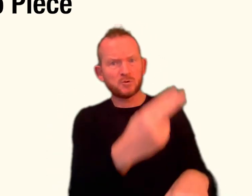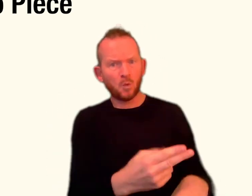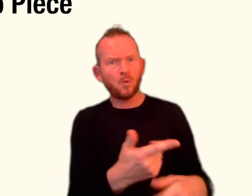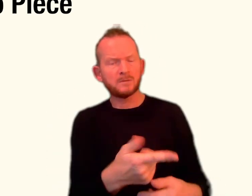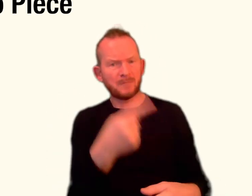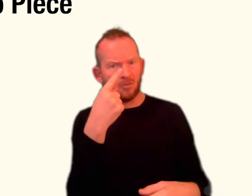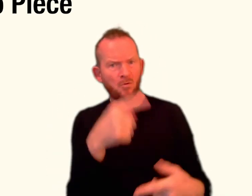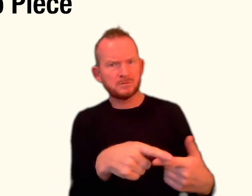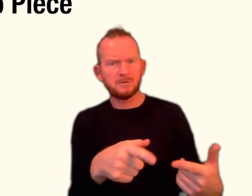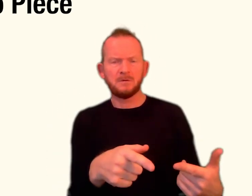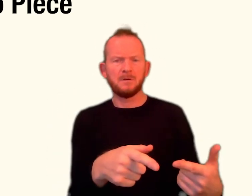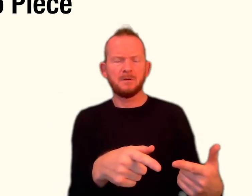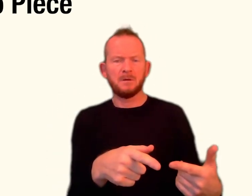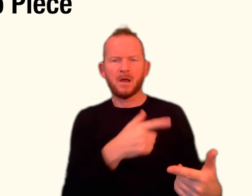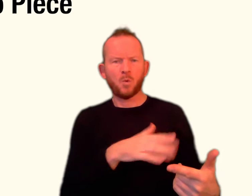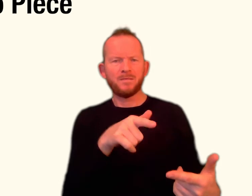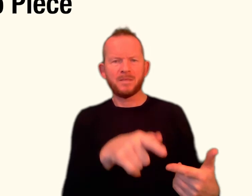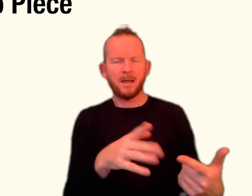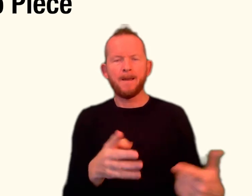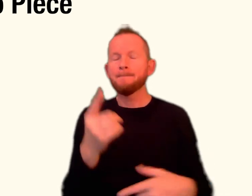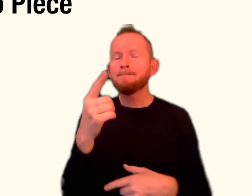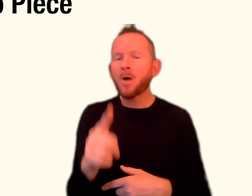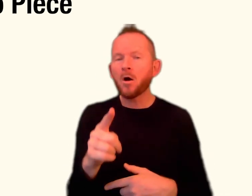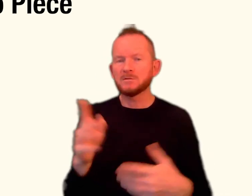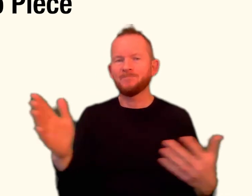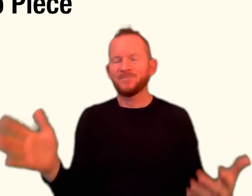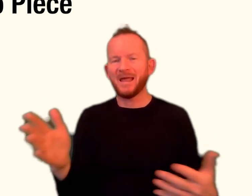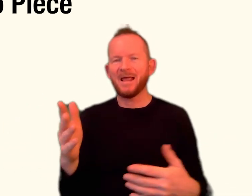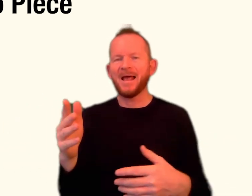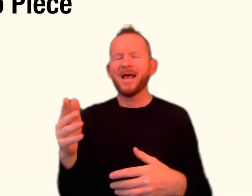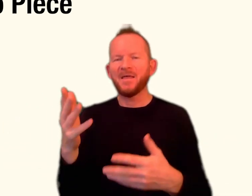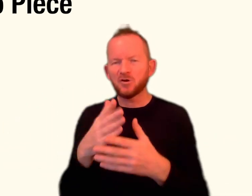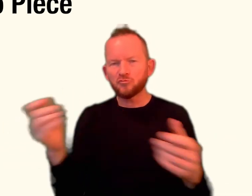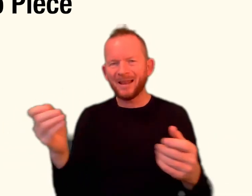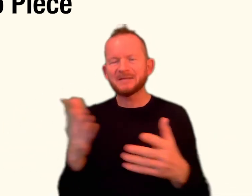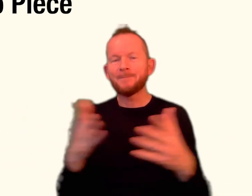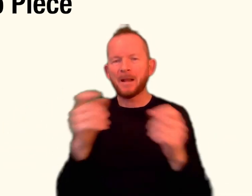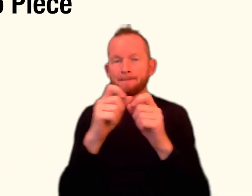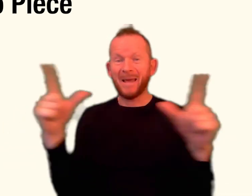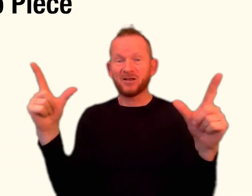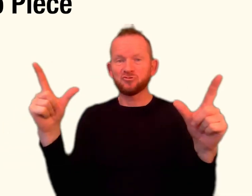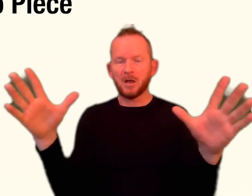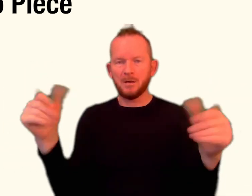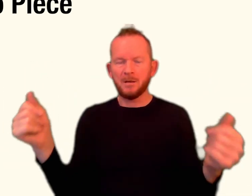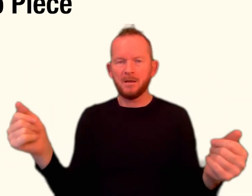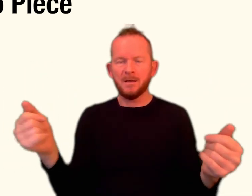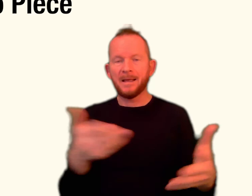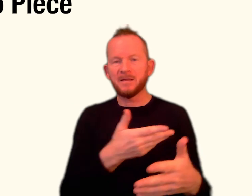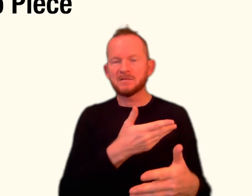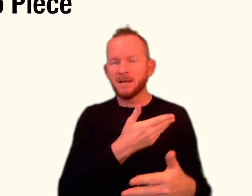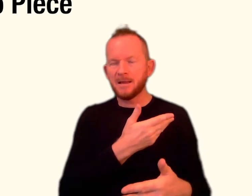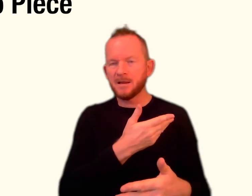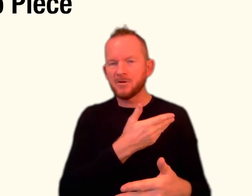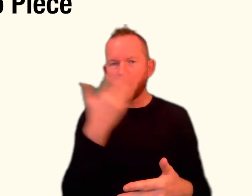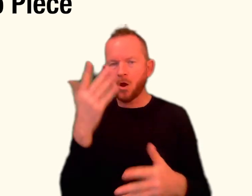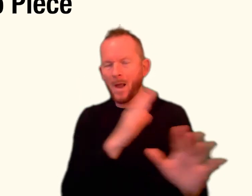and like, I don't want them, but they don't realise the bigger picture. There's no education,